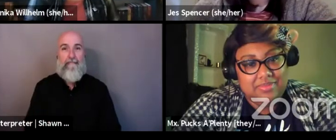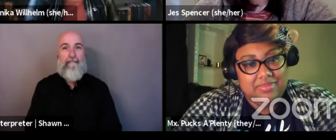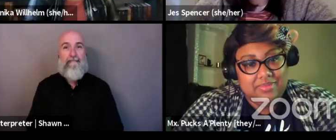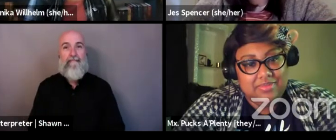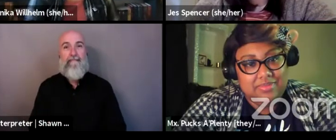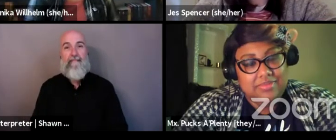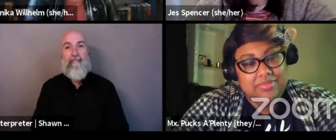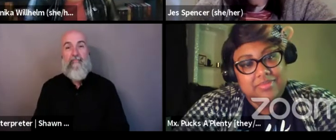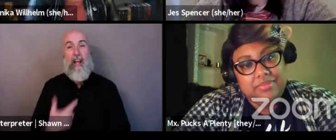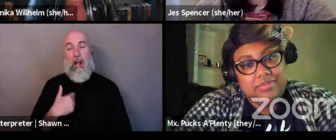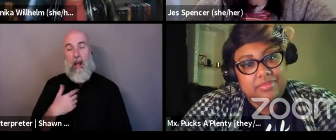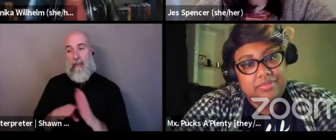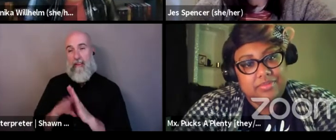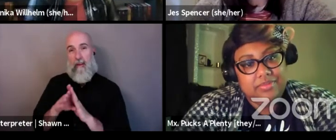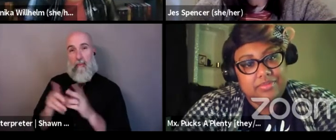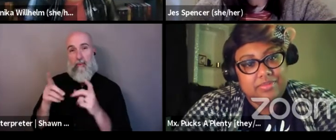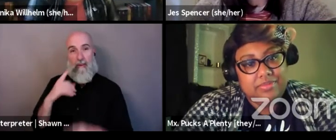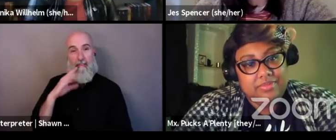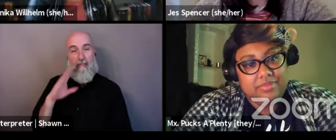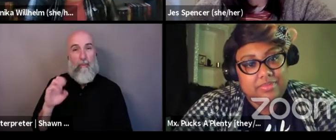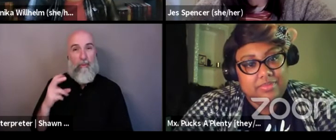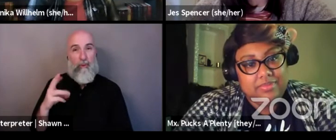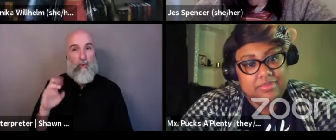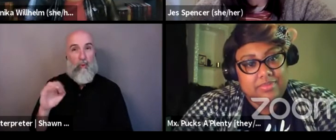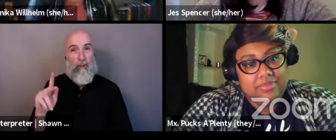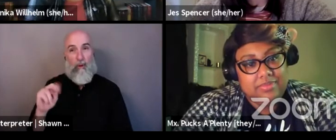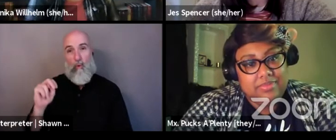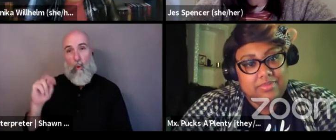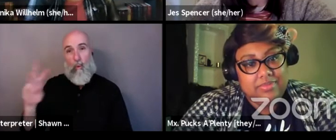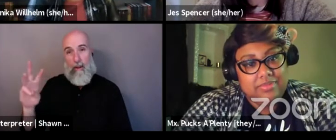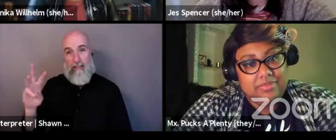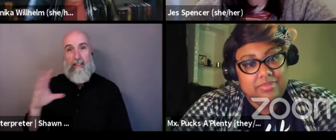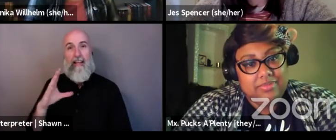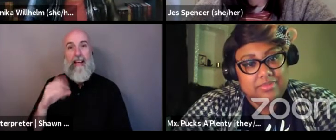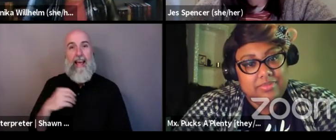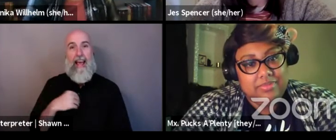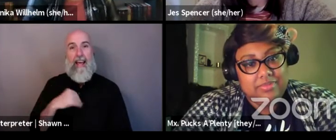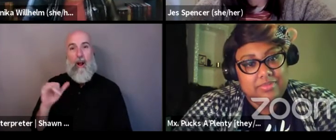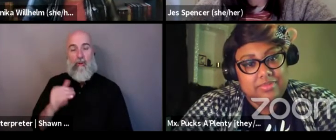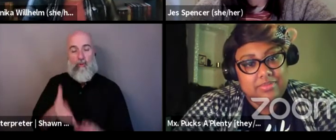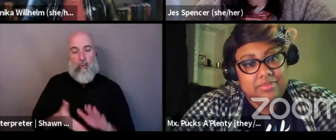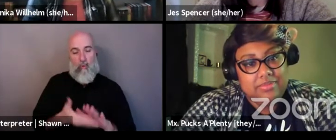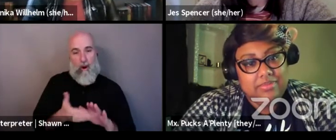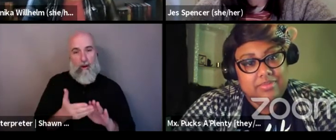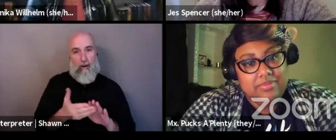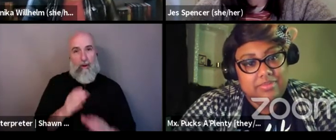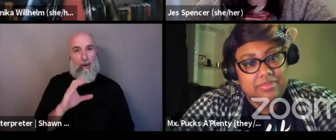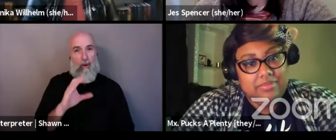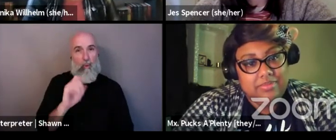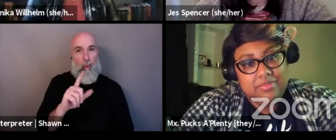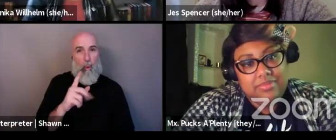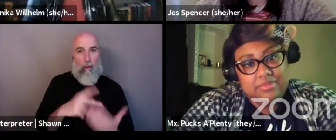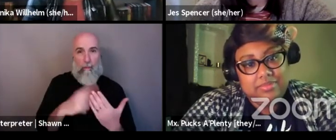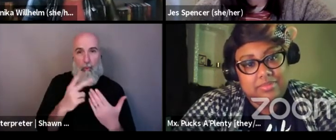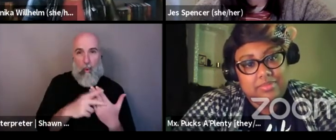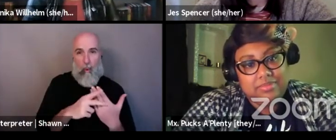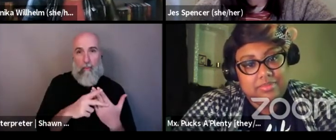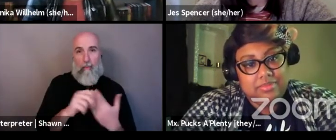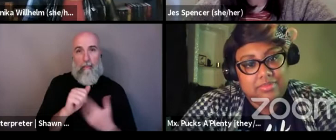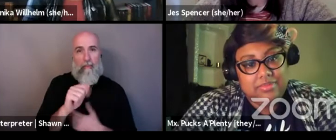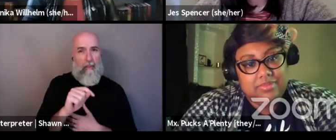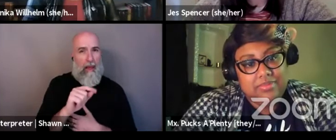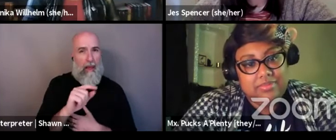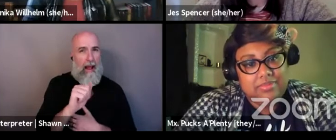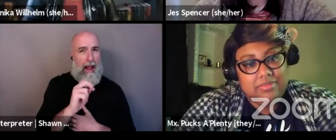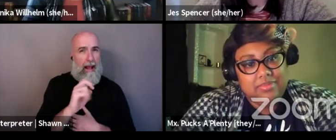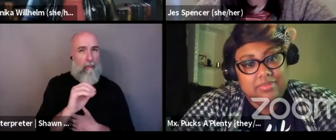I am the development director for Bushwick Northwest, and I also run the choral program at Inglemore High